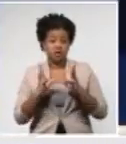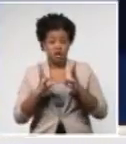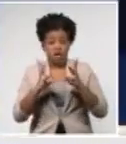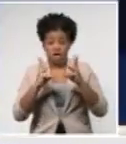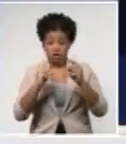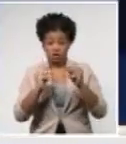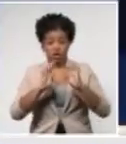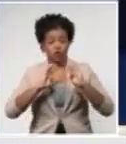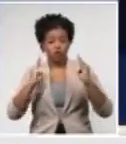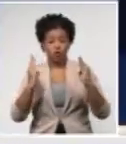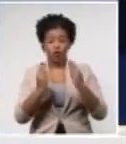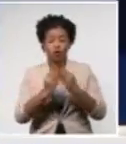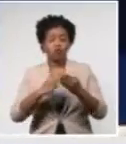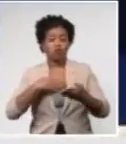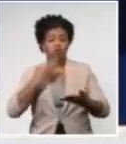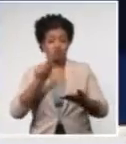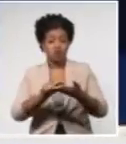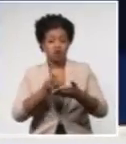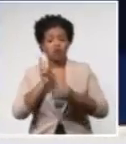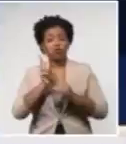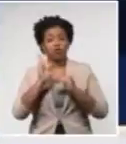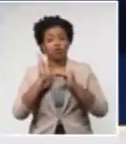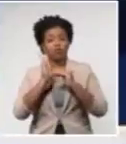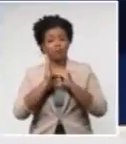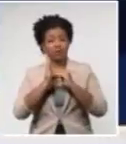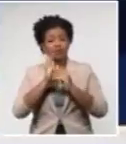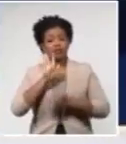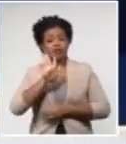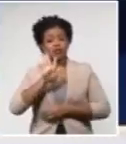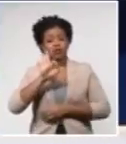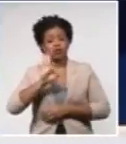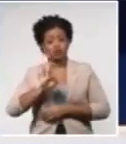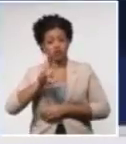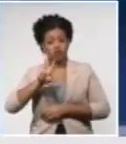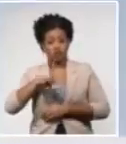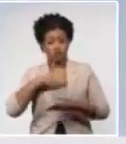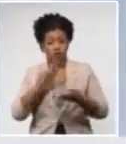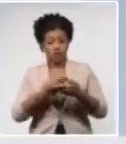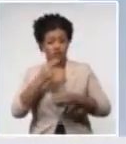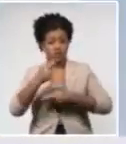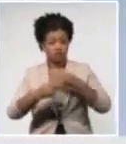As a result of the study of these 2,582 samples,